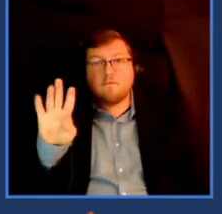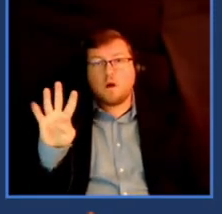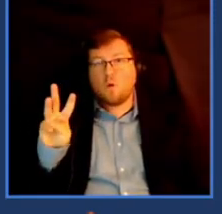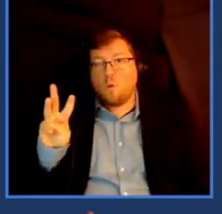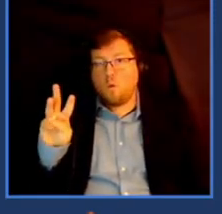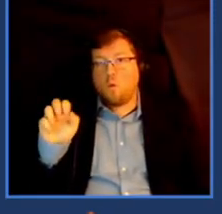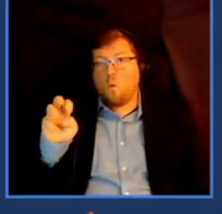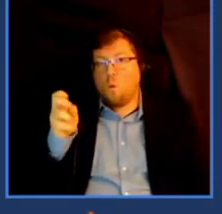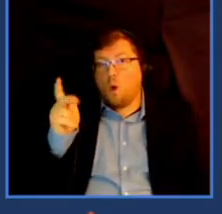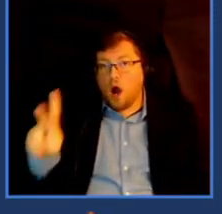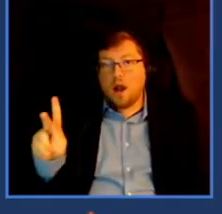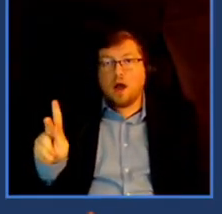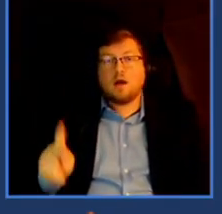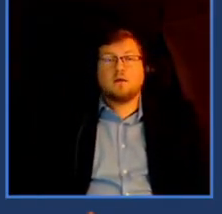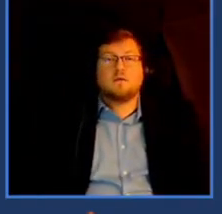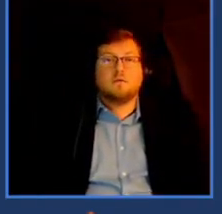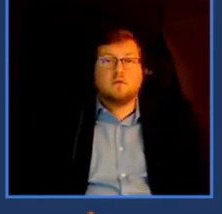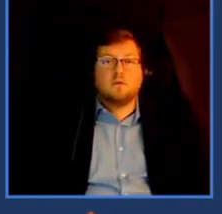In America,